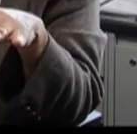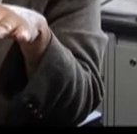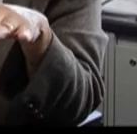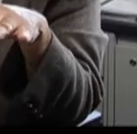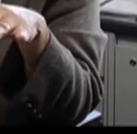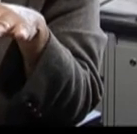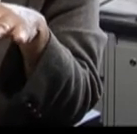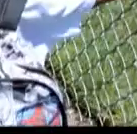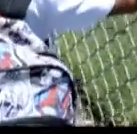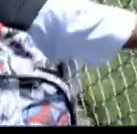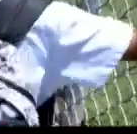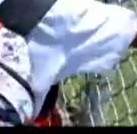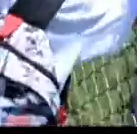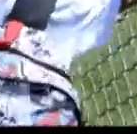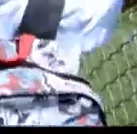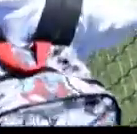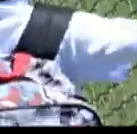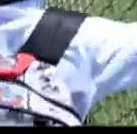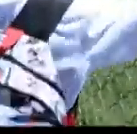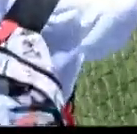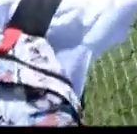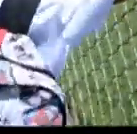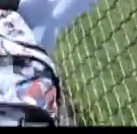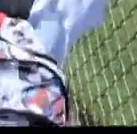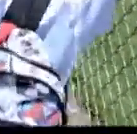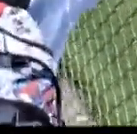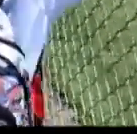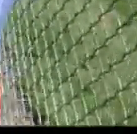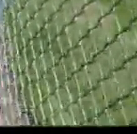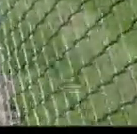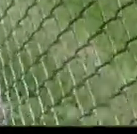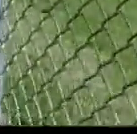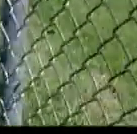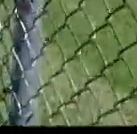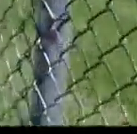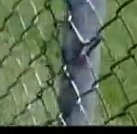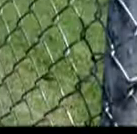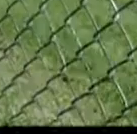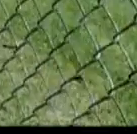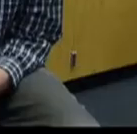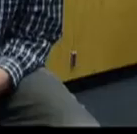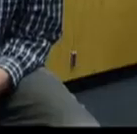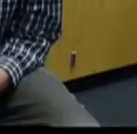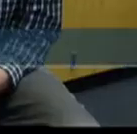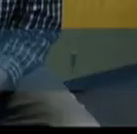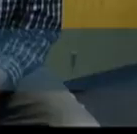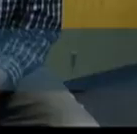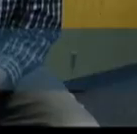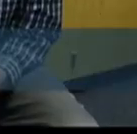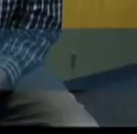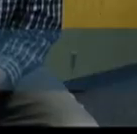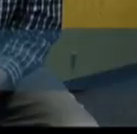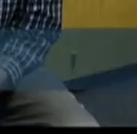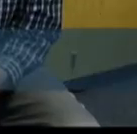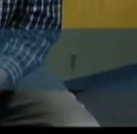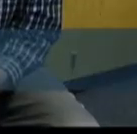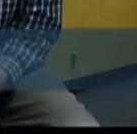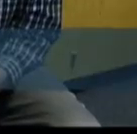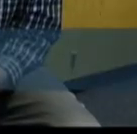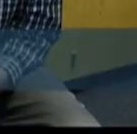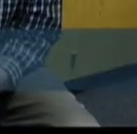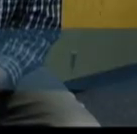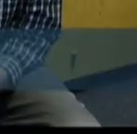a la secundaria. Esta transición puede resultar abrumadora para ambas partes. When a child